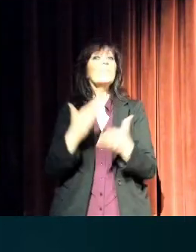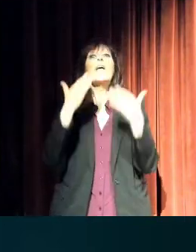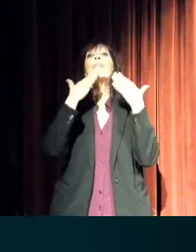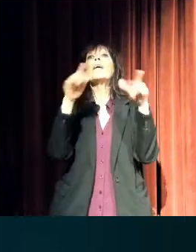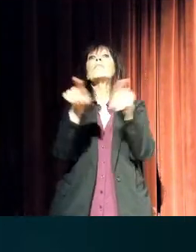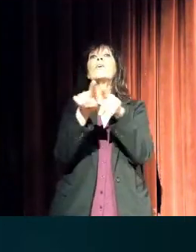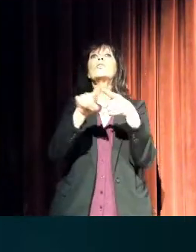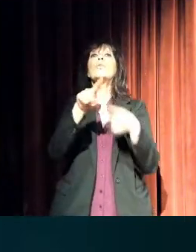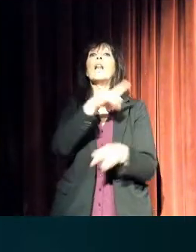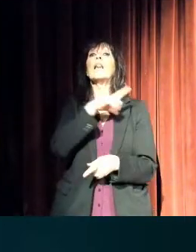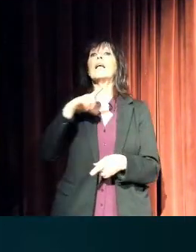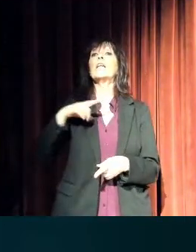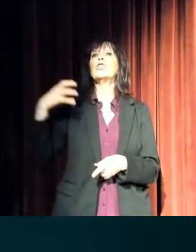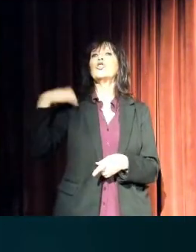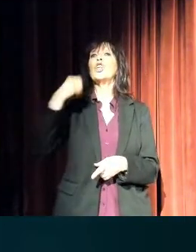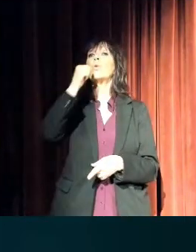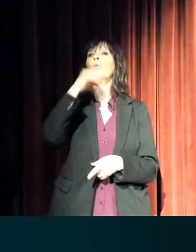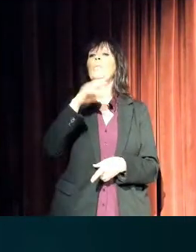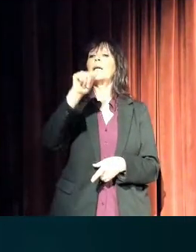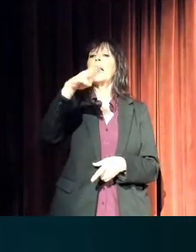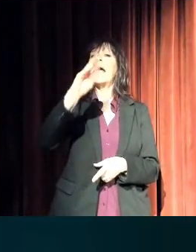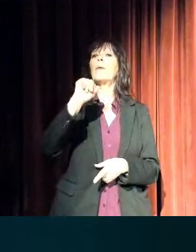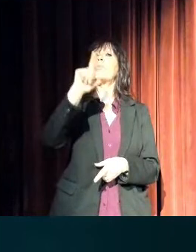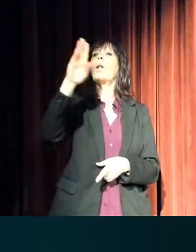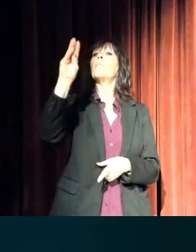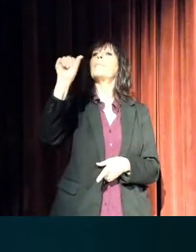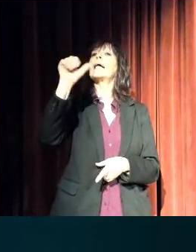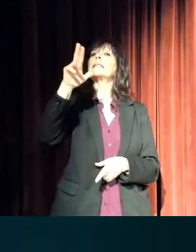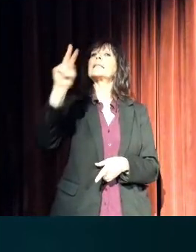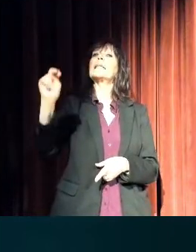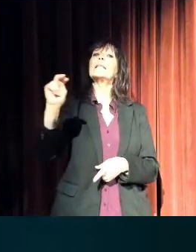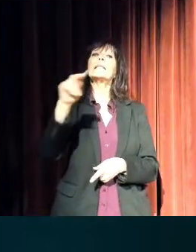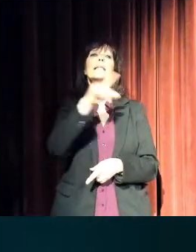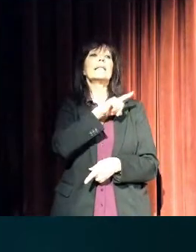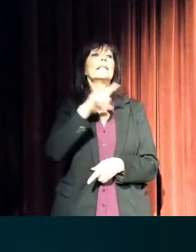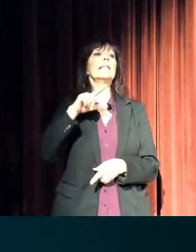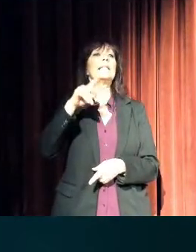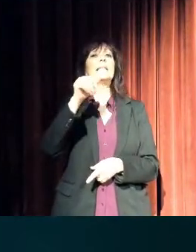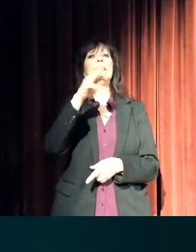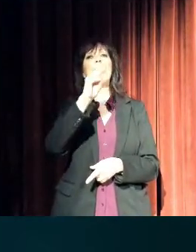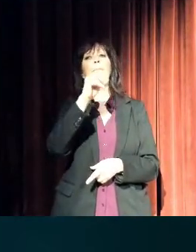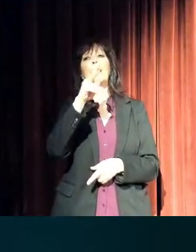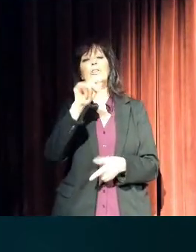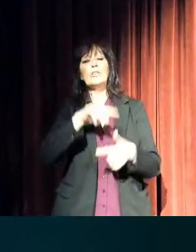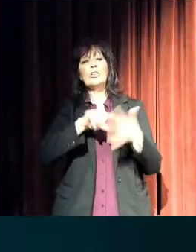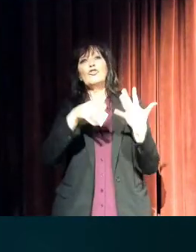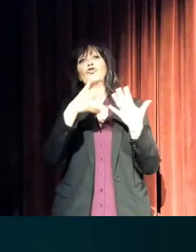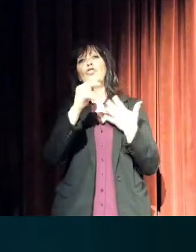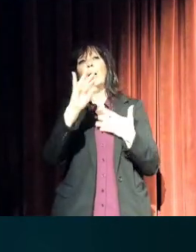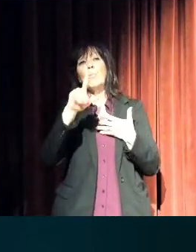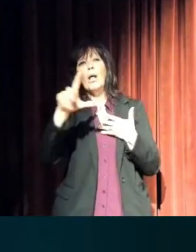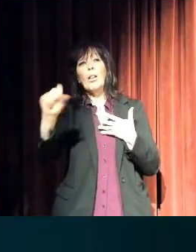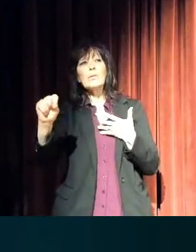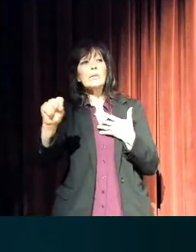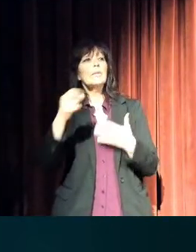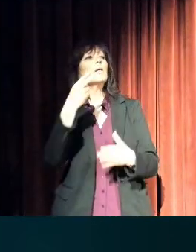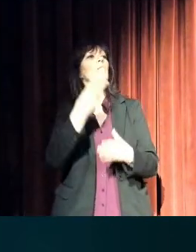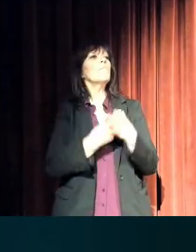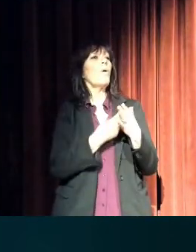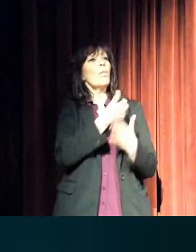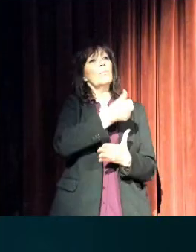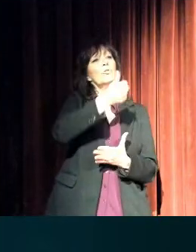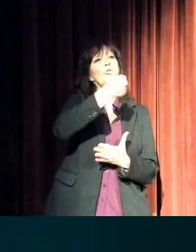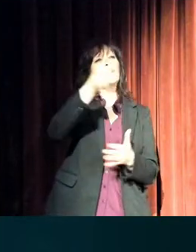Thanks also to Legislature Chairwoman April Baskin, Majority Leader Tim Myers, Minority Leader John Mills, and both the Majority and